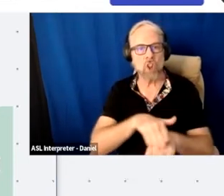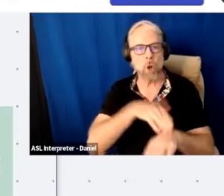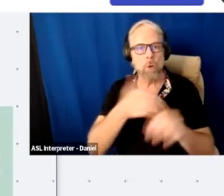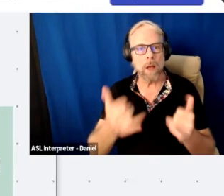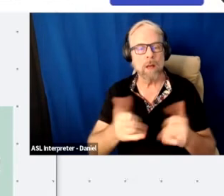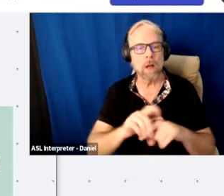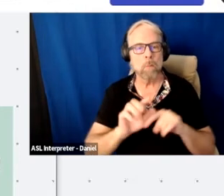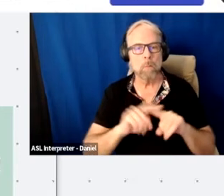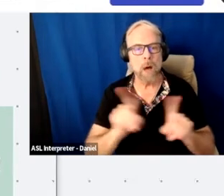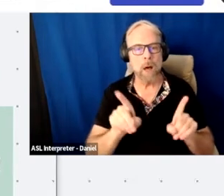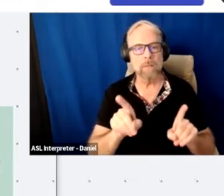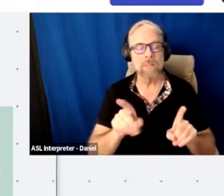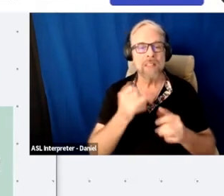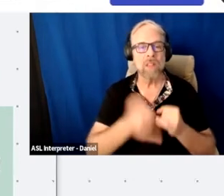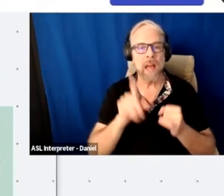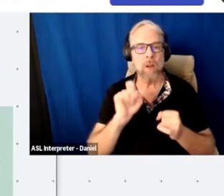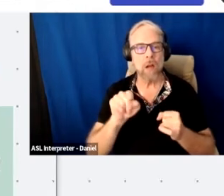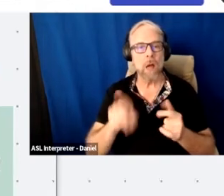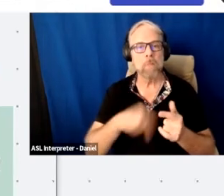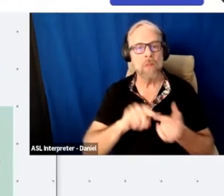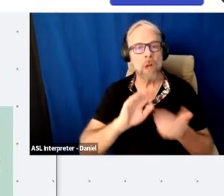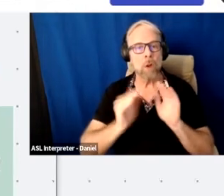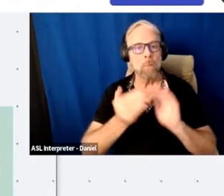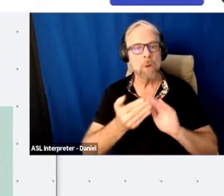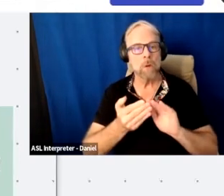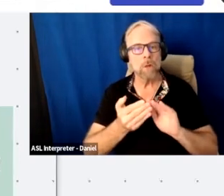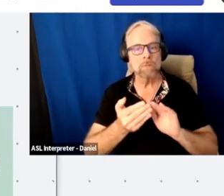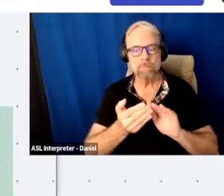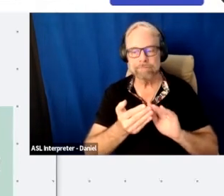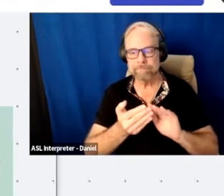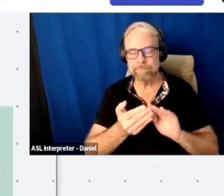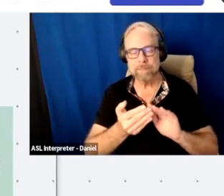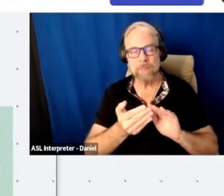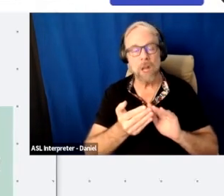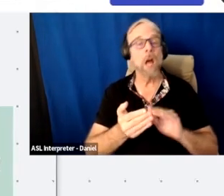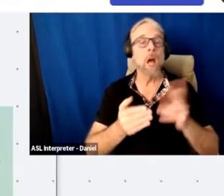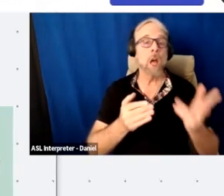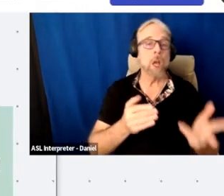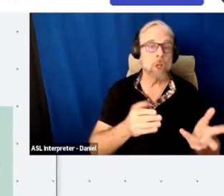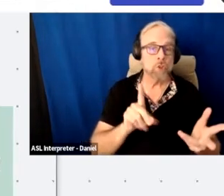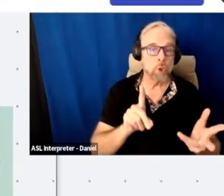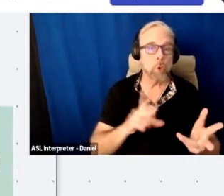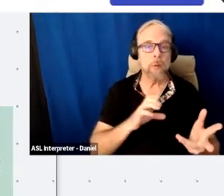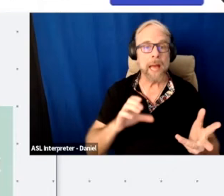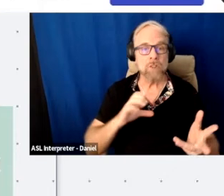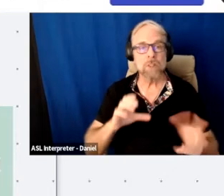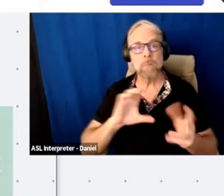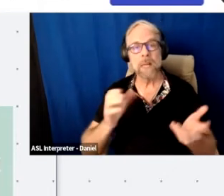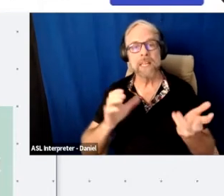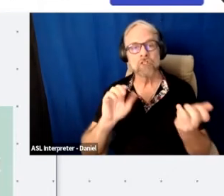raised, Krista, which is, it's about, do communities change or do these councils or committees change the